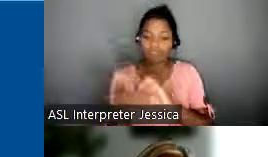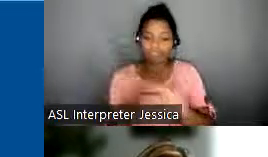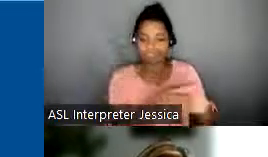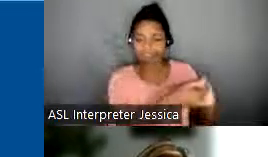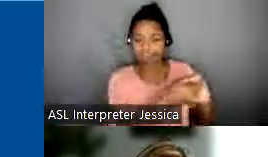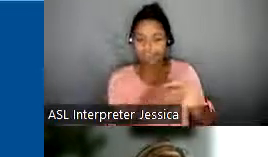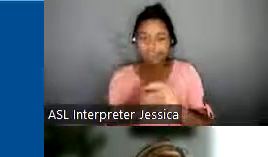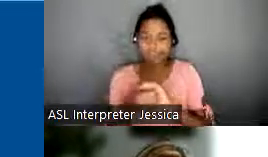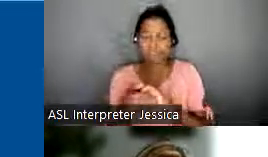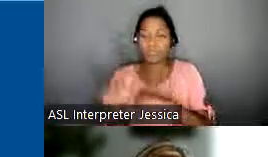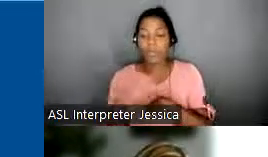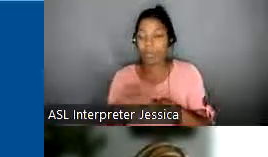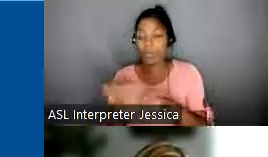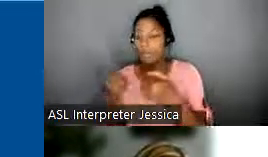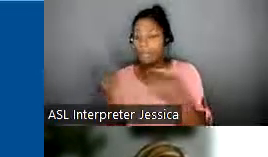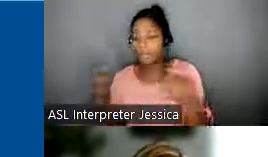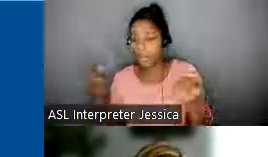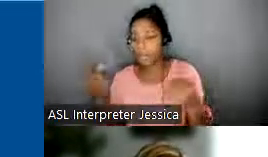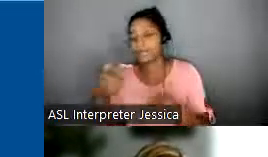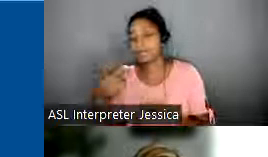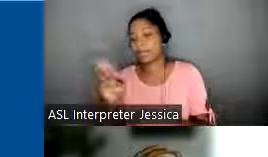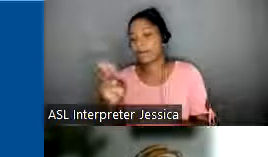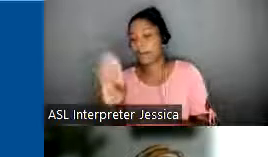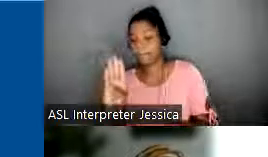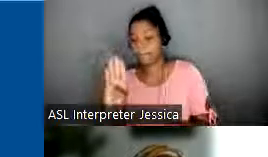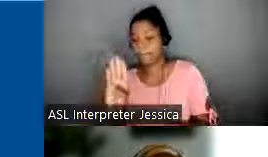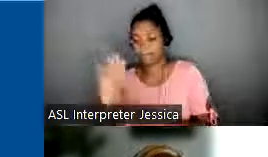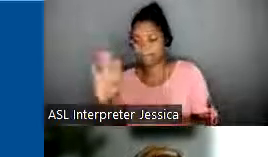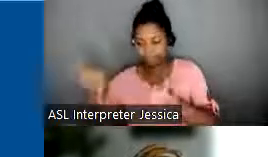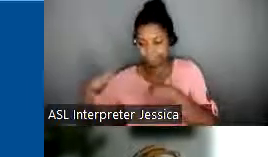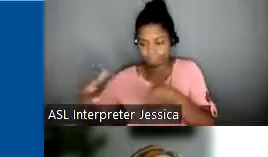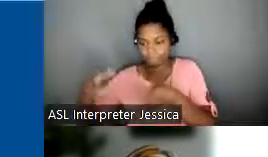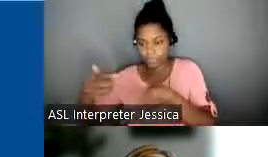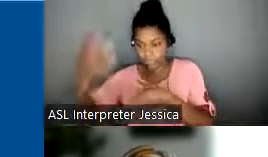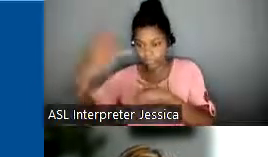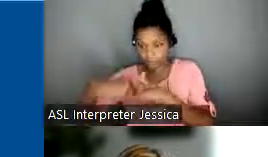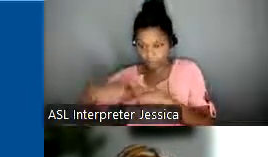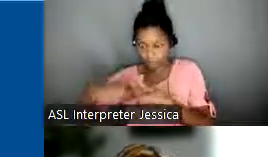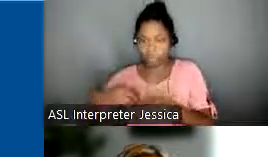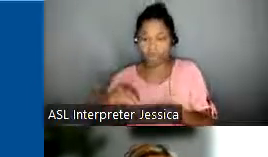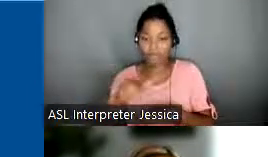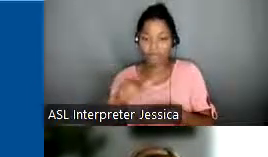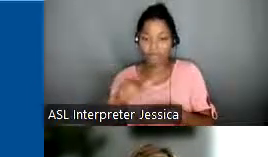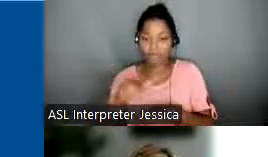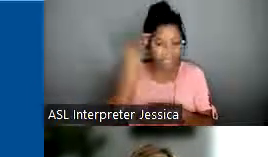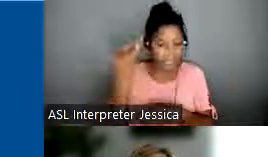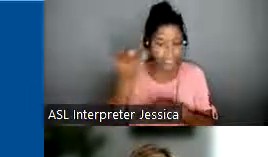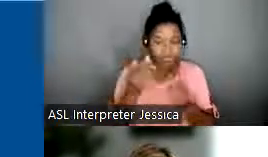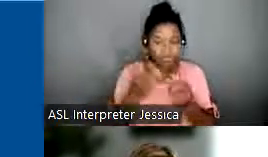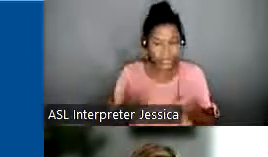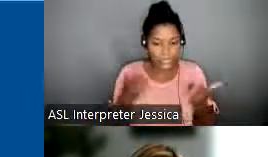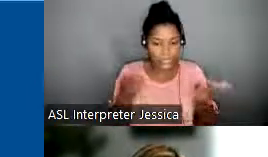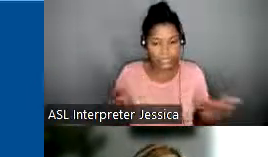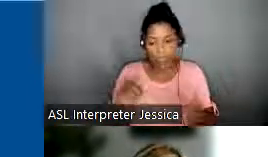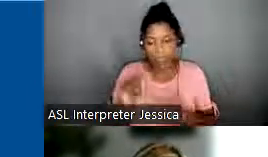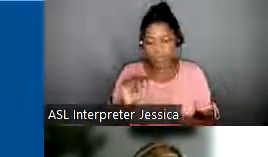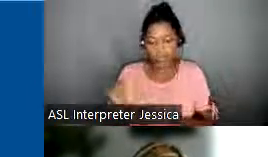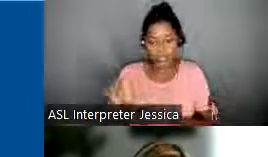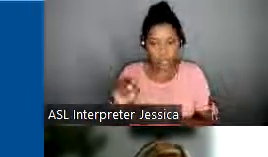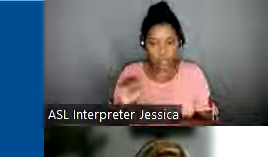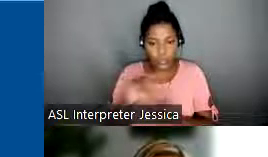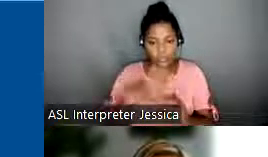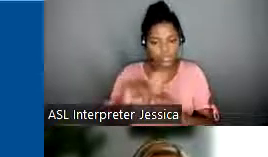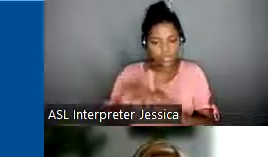an online networking hub and stay informed on the latest research, tools, and public awareness efforts from Commit to